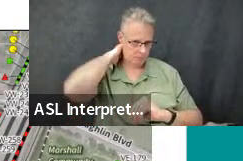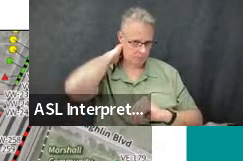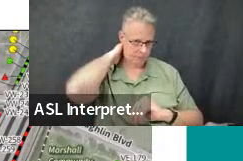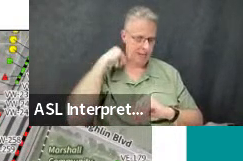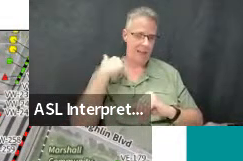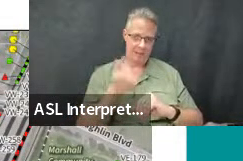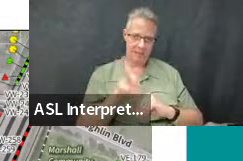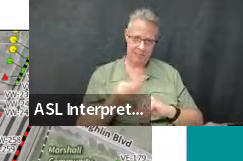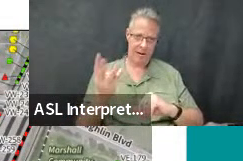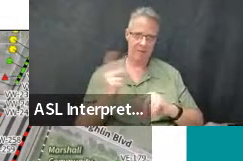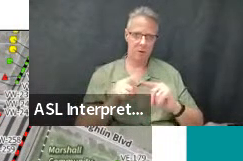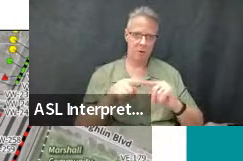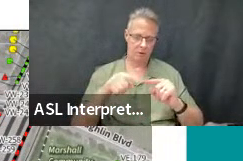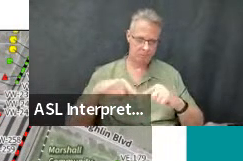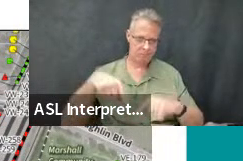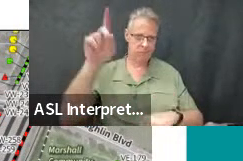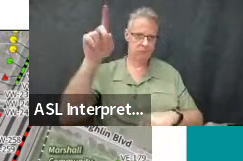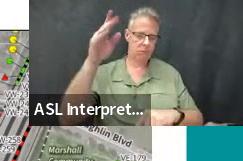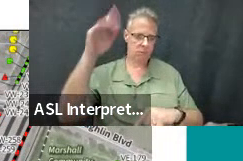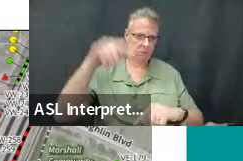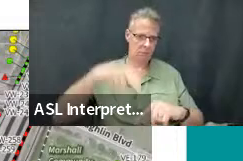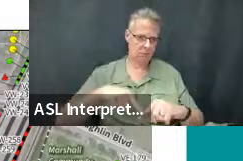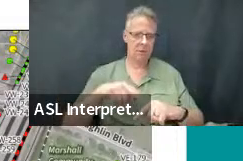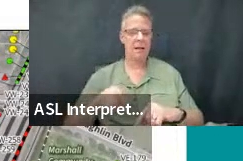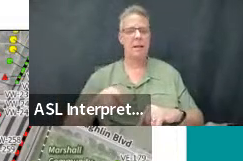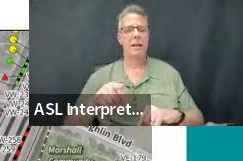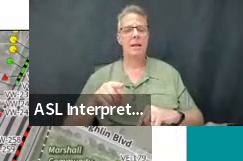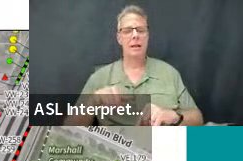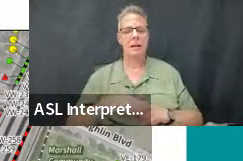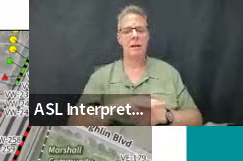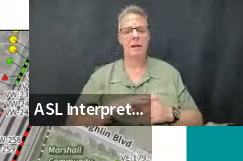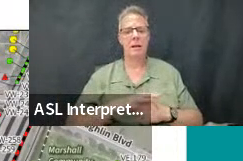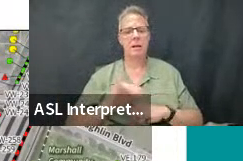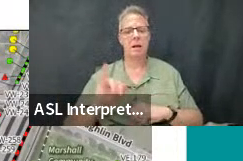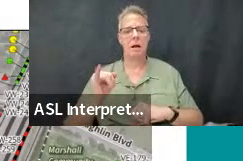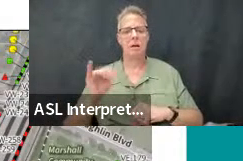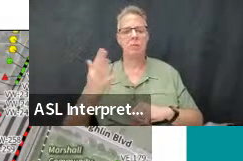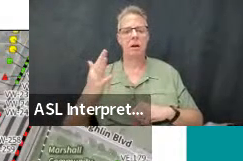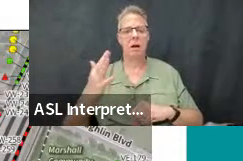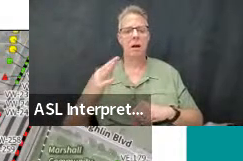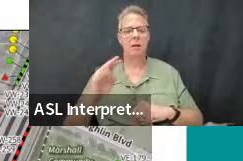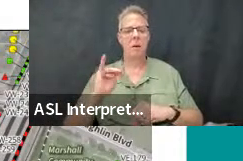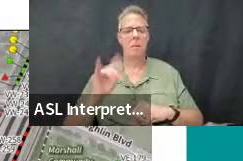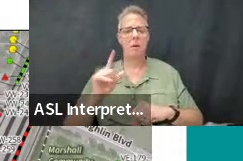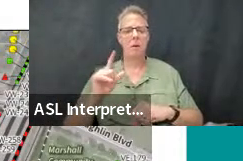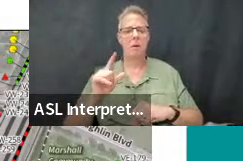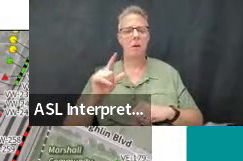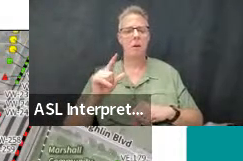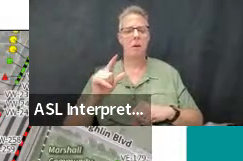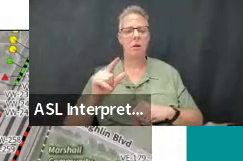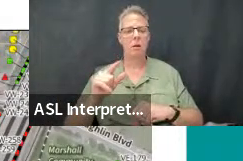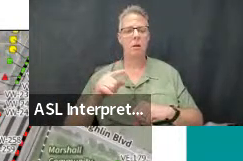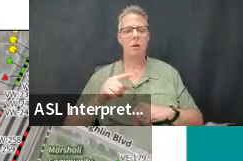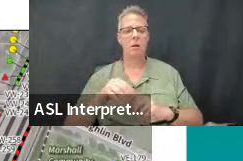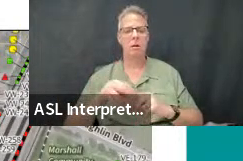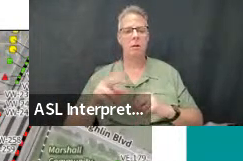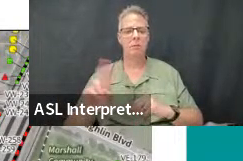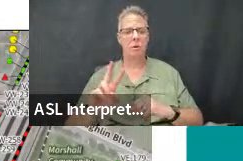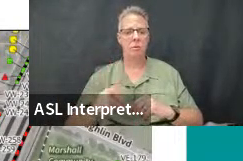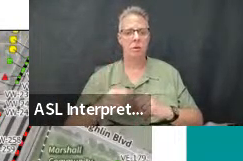many along the corridor. This one happens to be I-5 at Mill Plain in